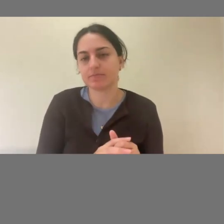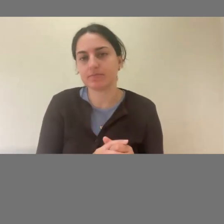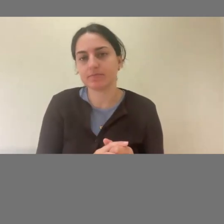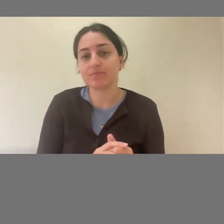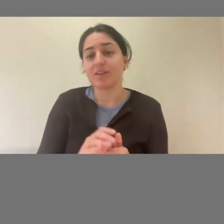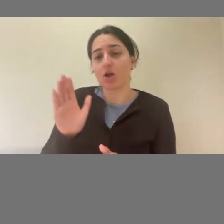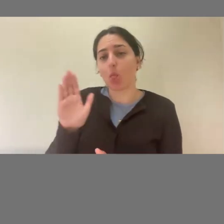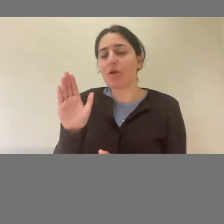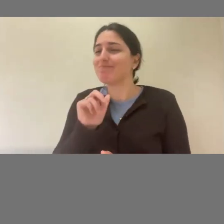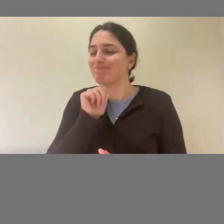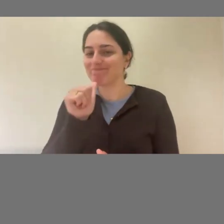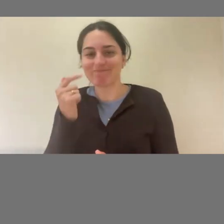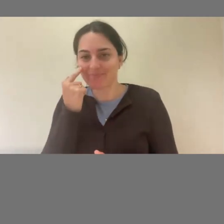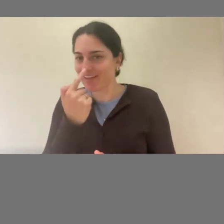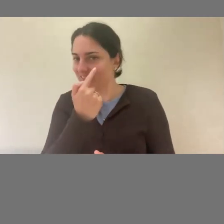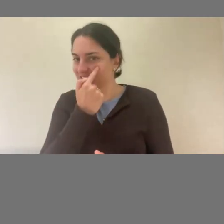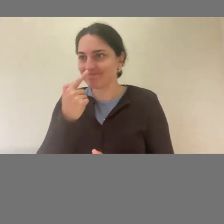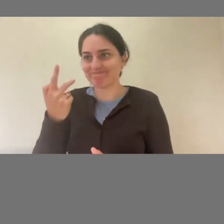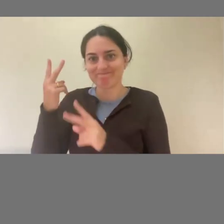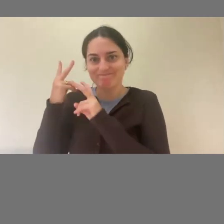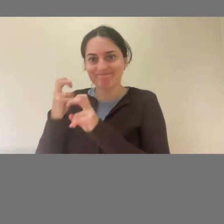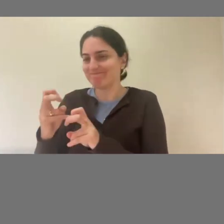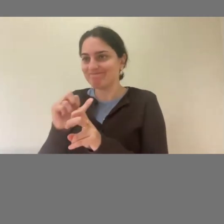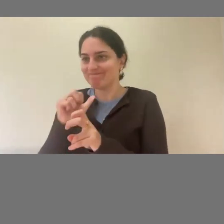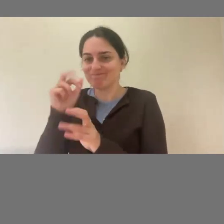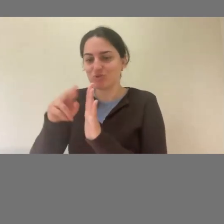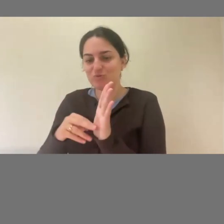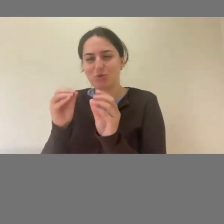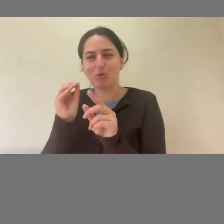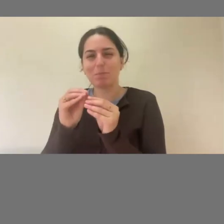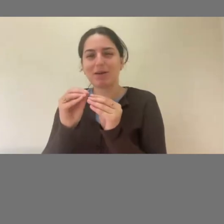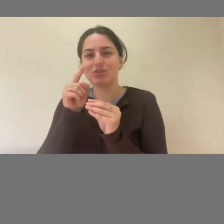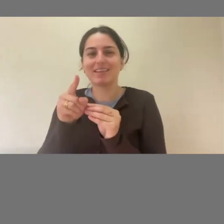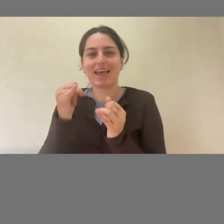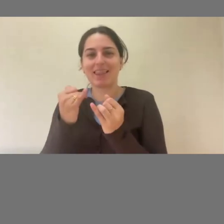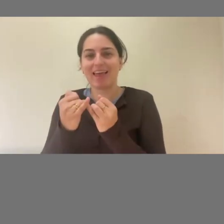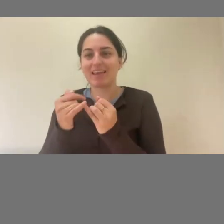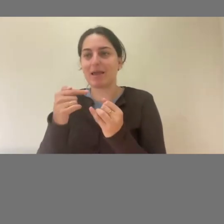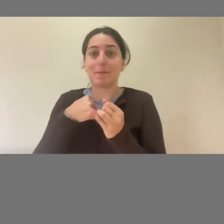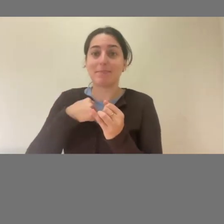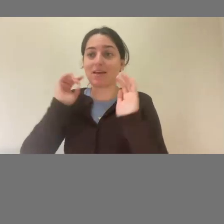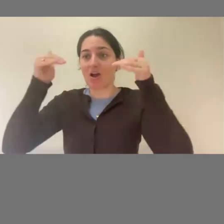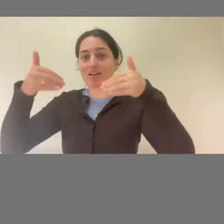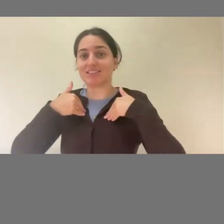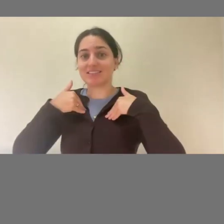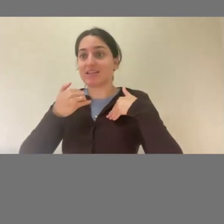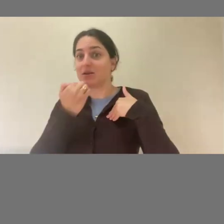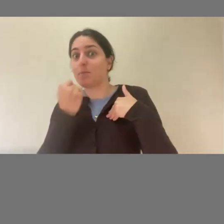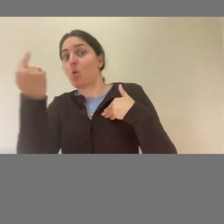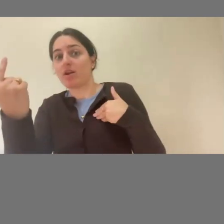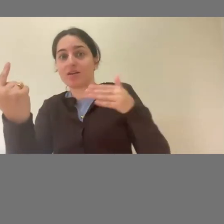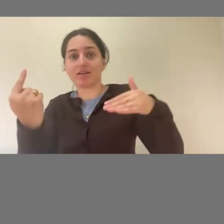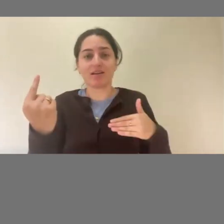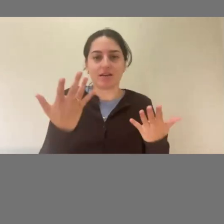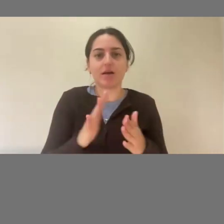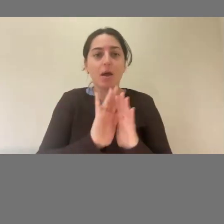There was no evidence that we saw in our review of diagnostic overshadowing. Okay, perfect.